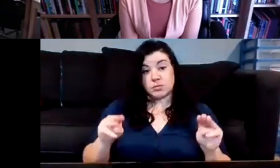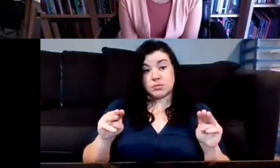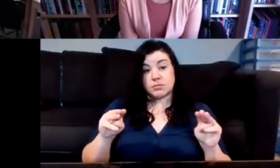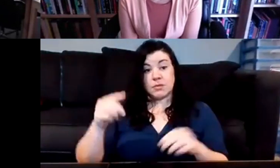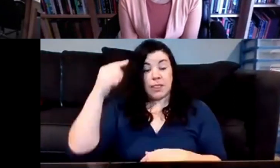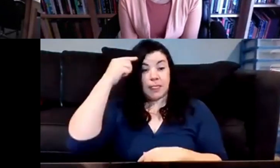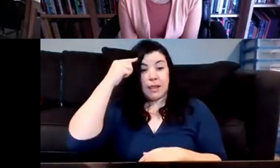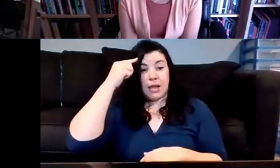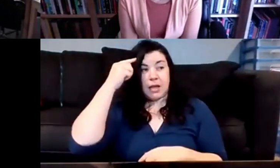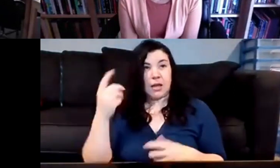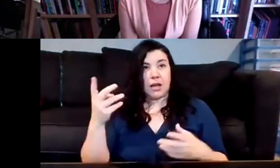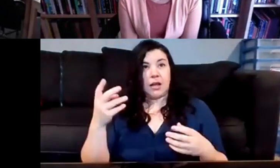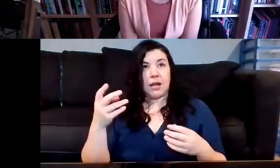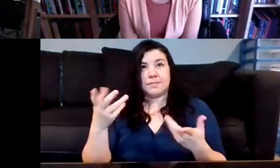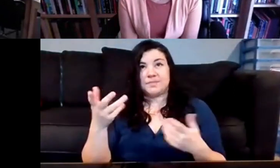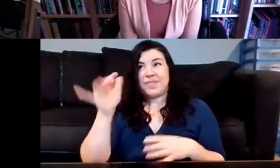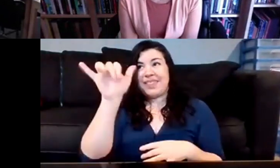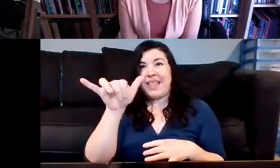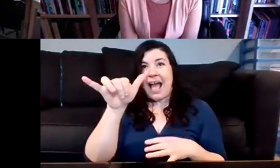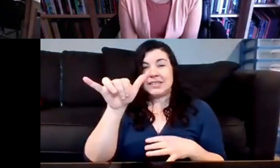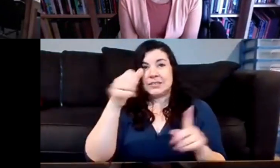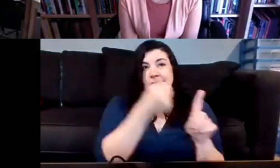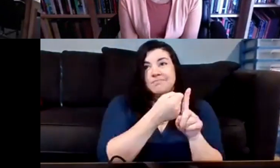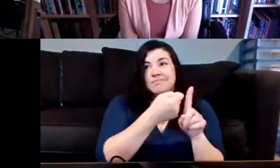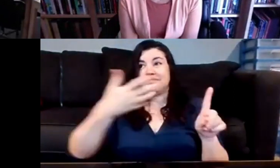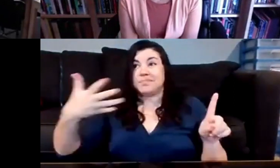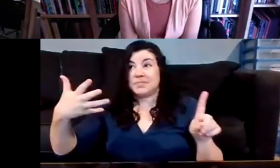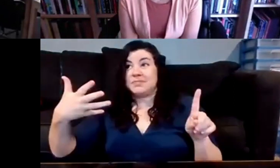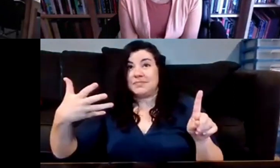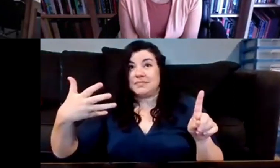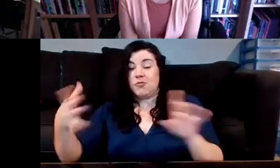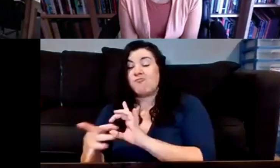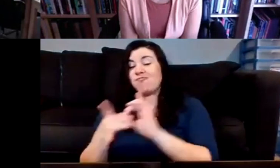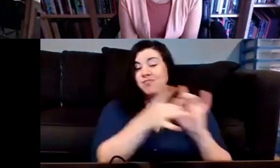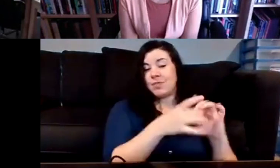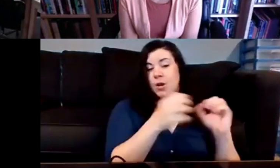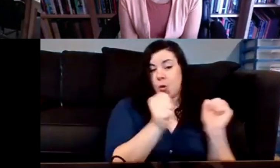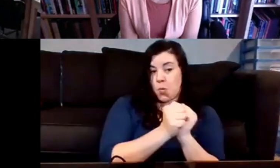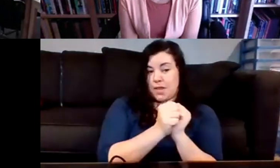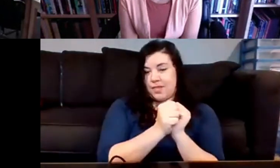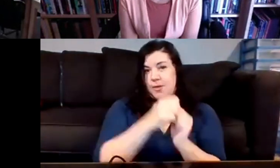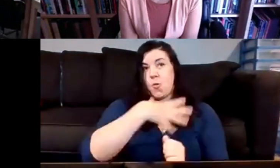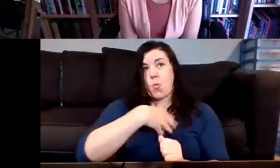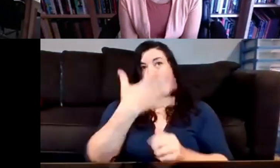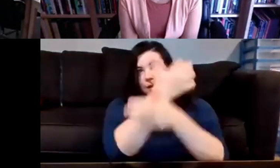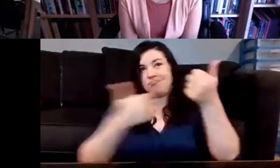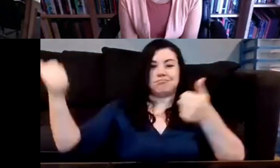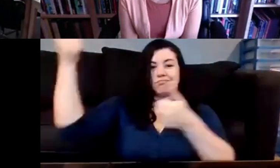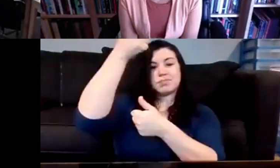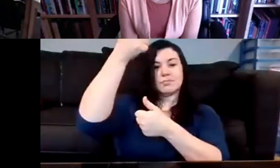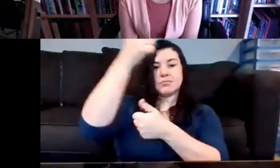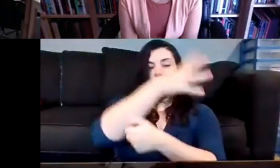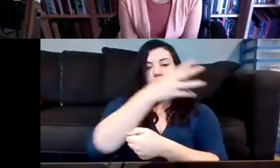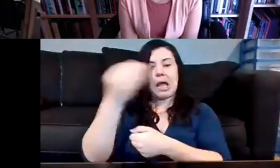an arm of the state. It's an arm of white supremacy. It is the treasure trove of white supremacy and